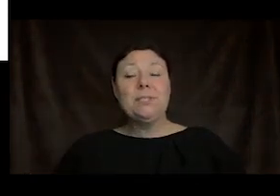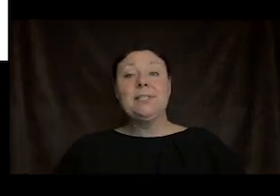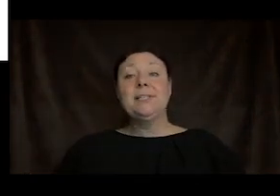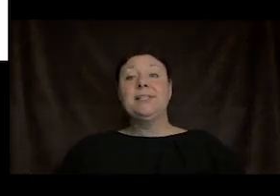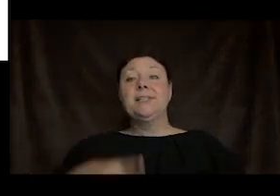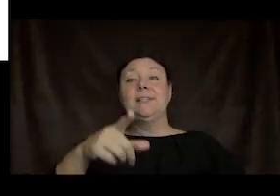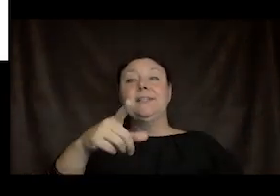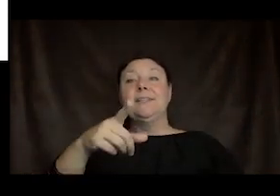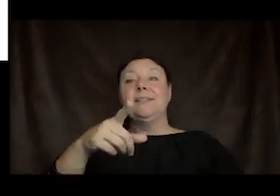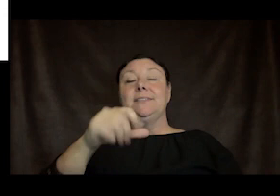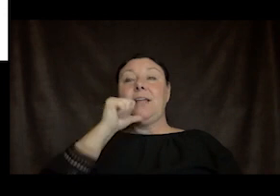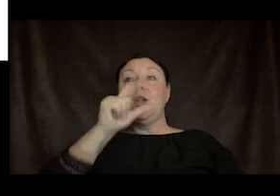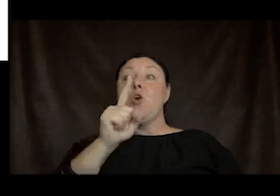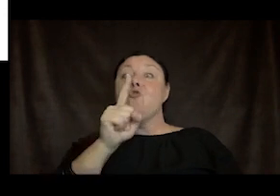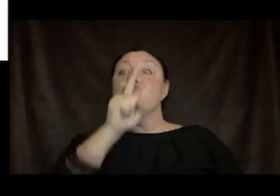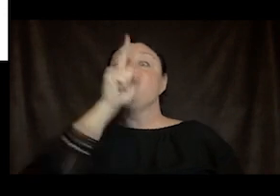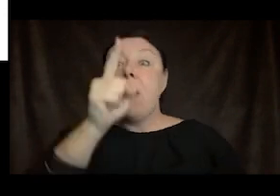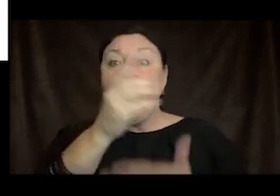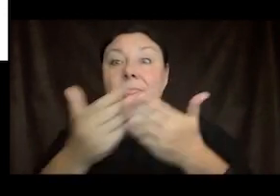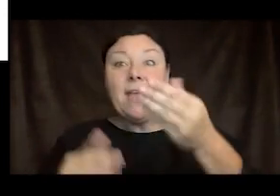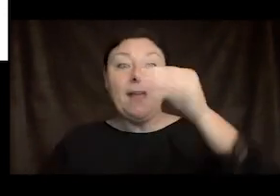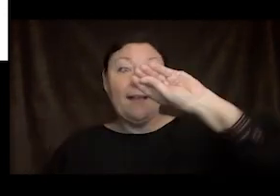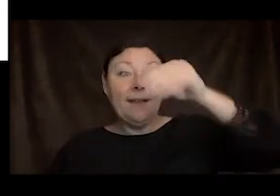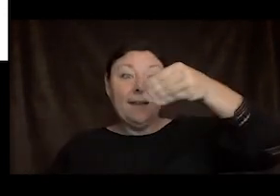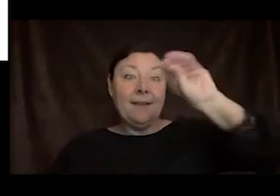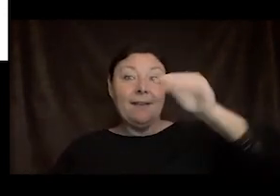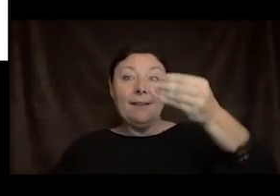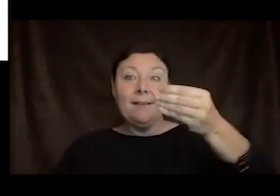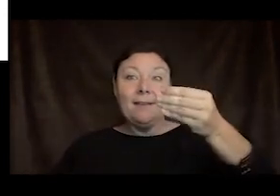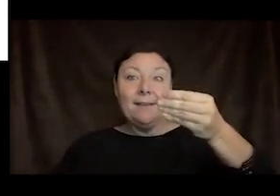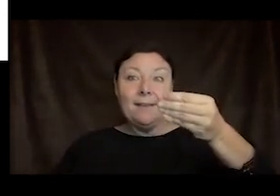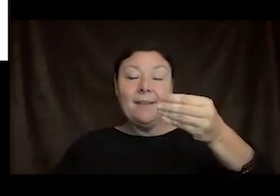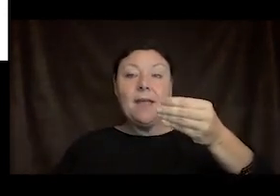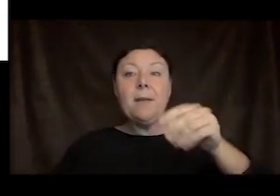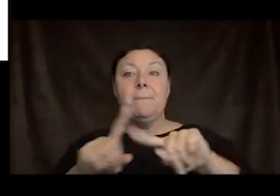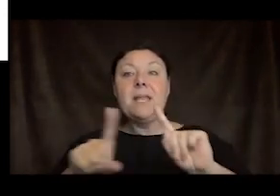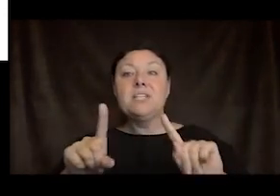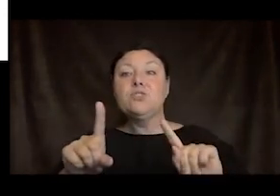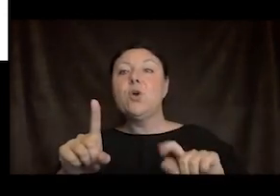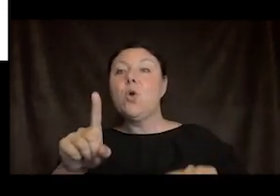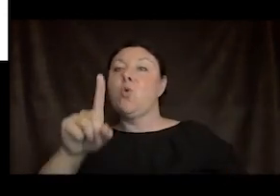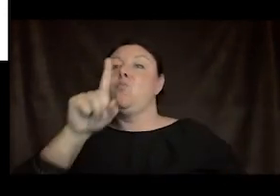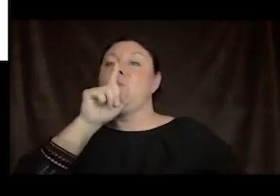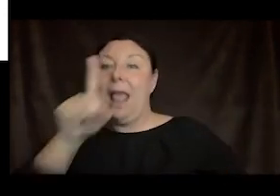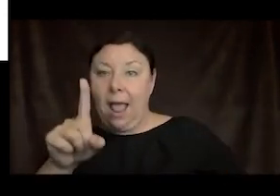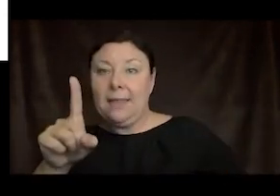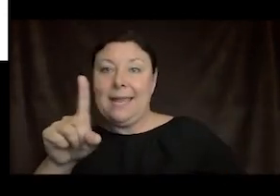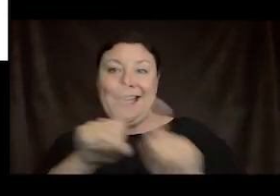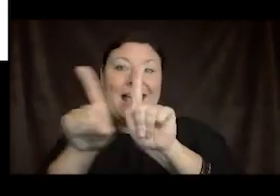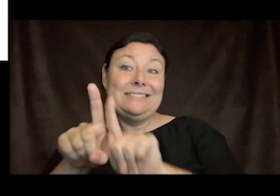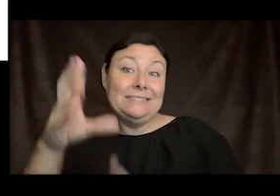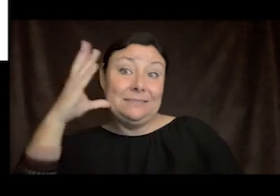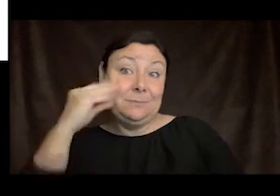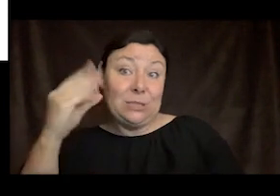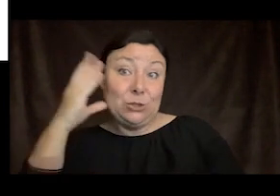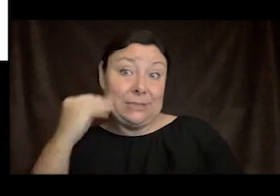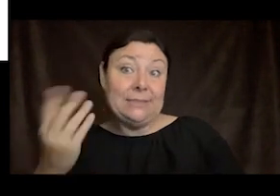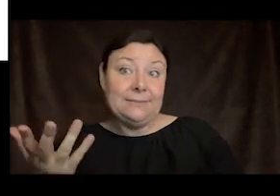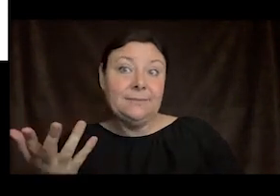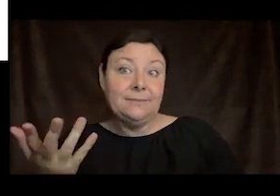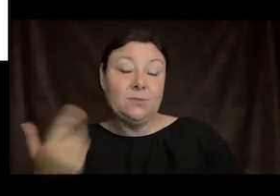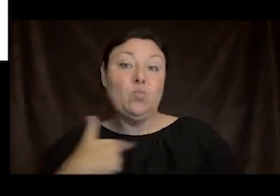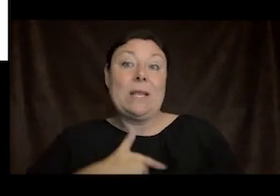a real thing as it is socially constructed, its reality as experienced